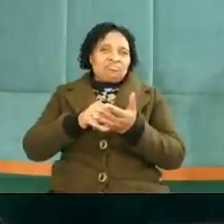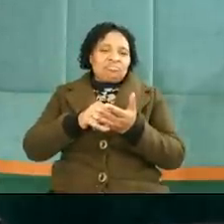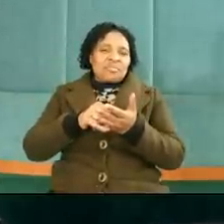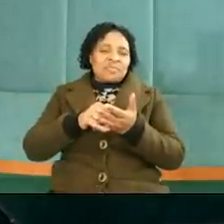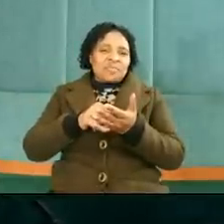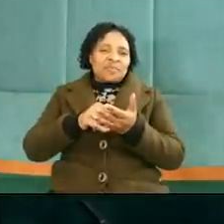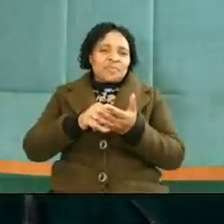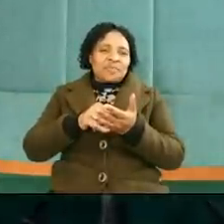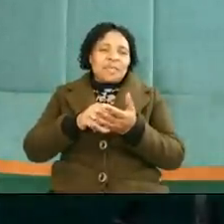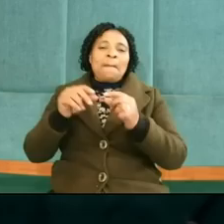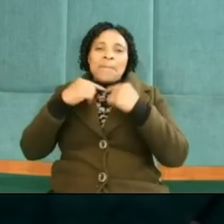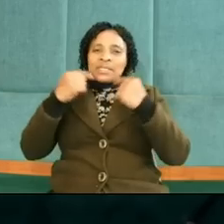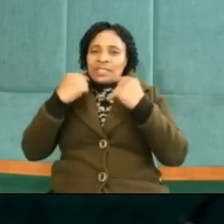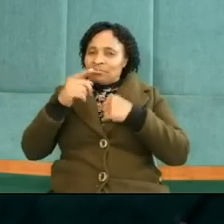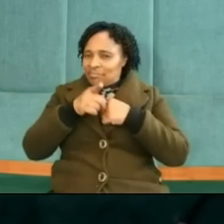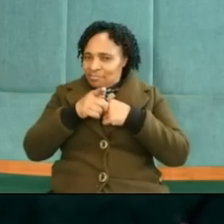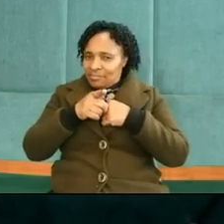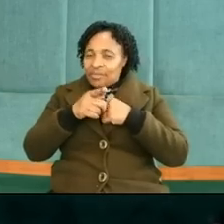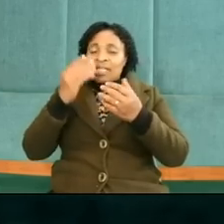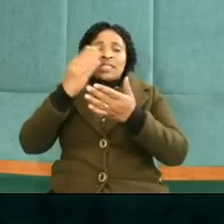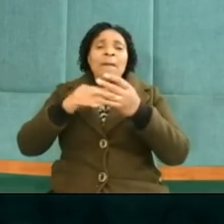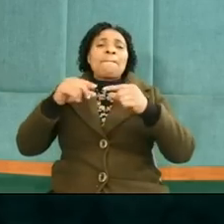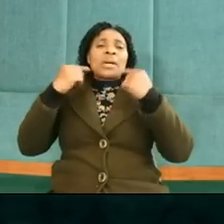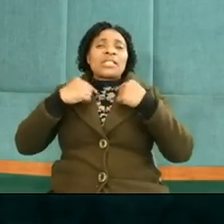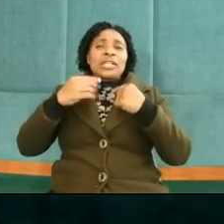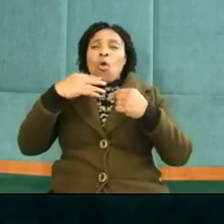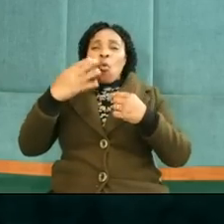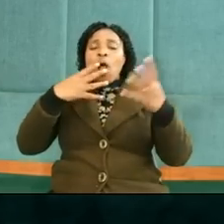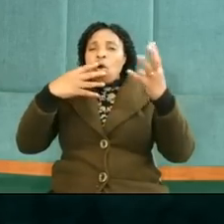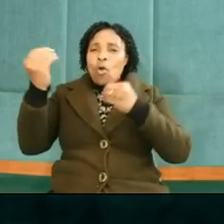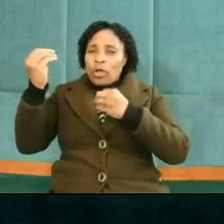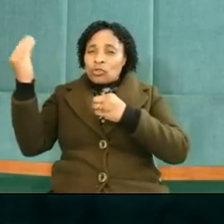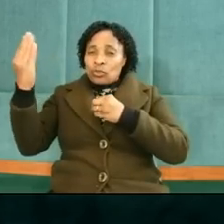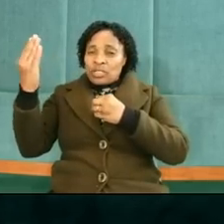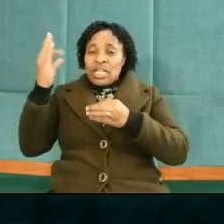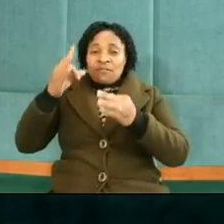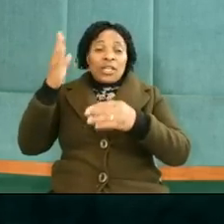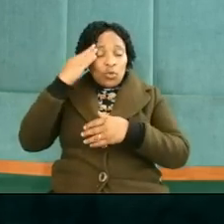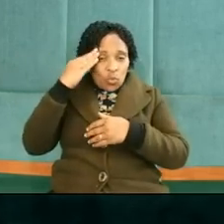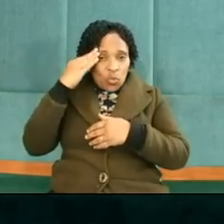your ears. You know, there are some pastors who are not going out to preach if they know.